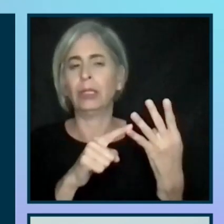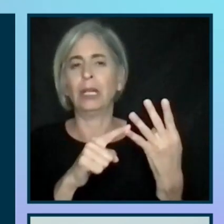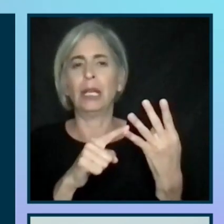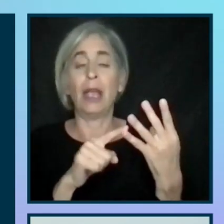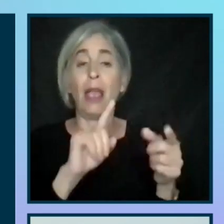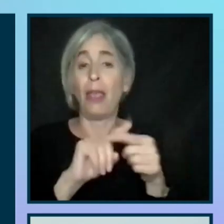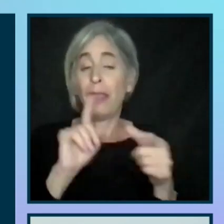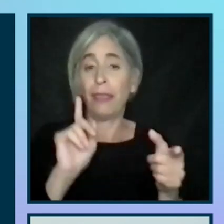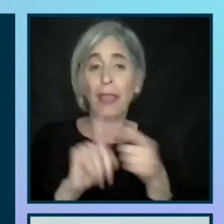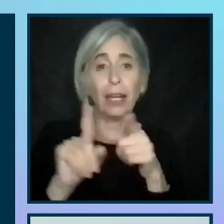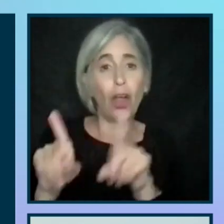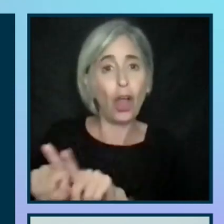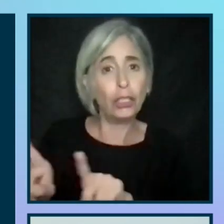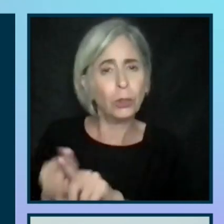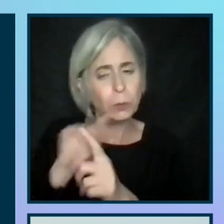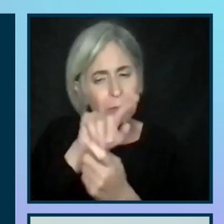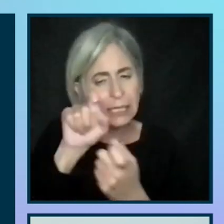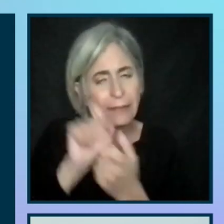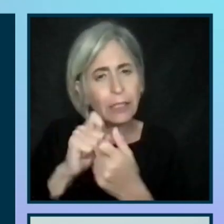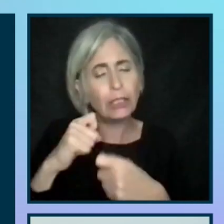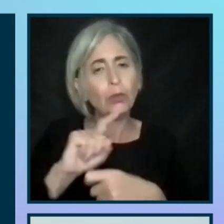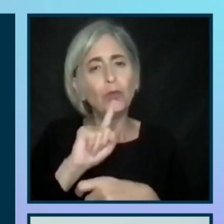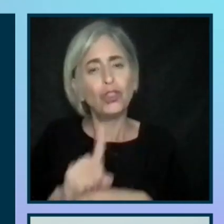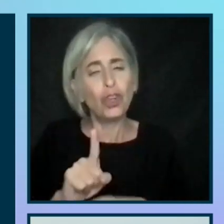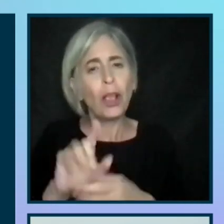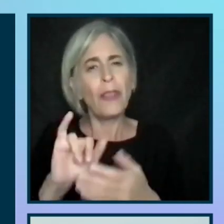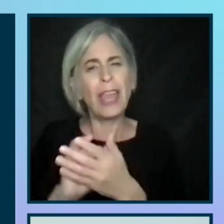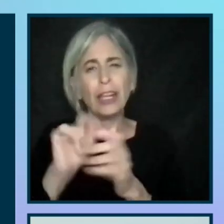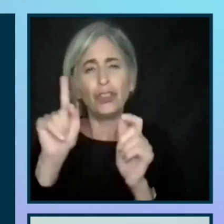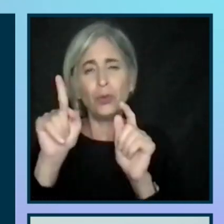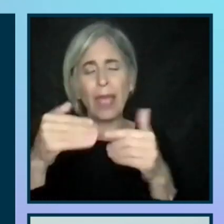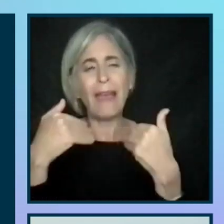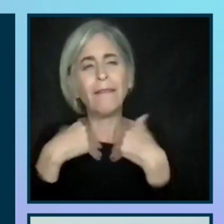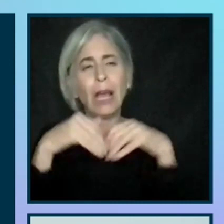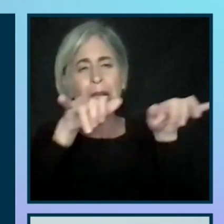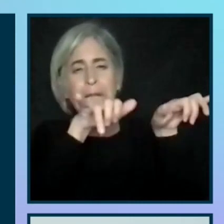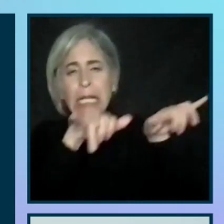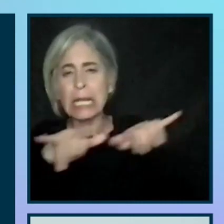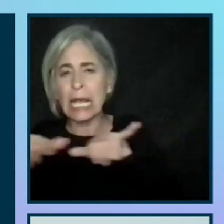and role-specific trainings to ensure everyone has a common starting point.